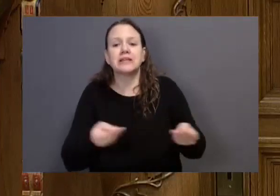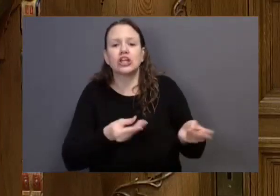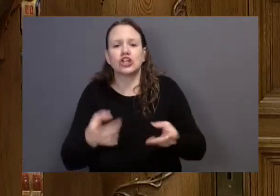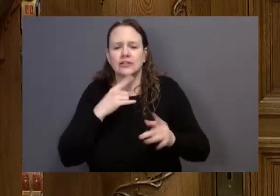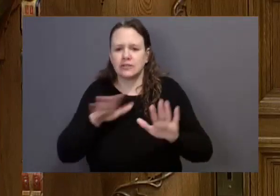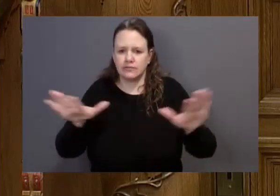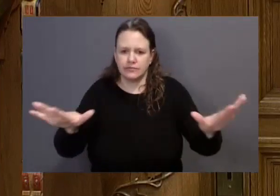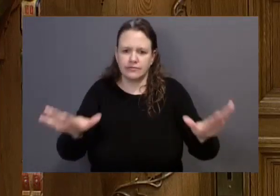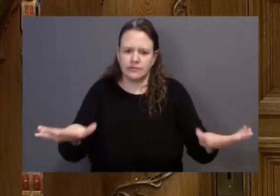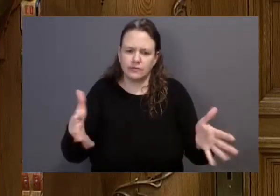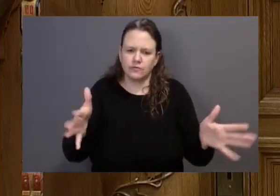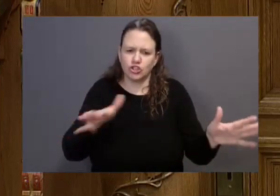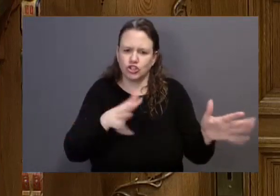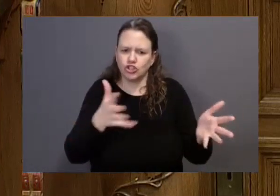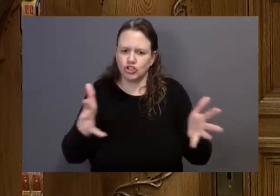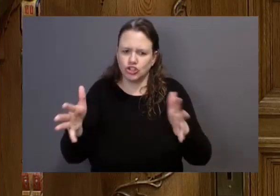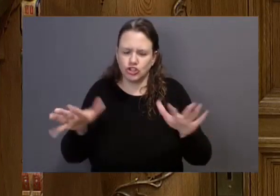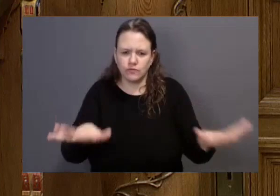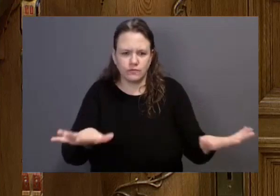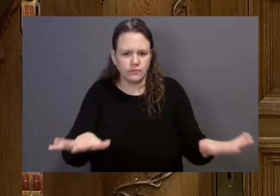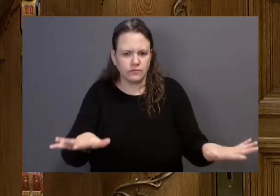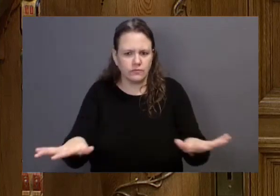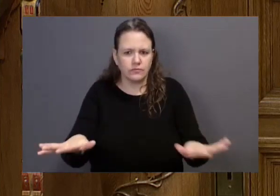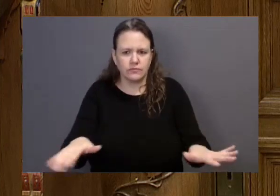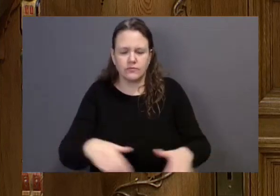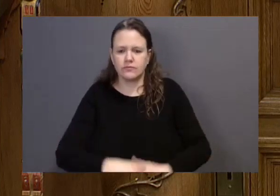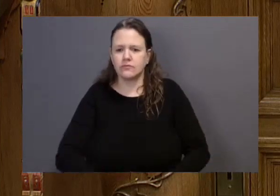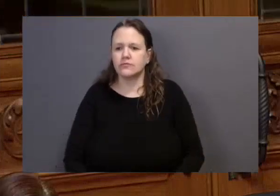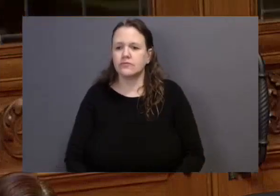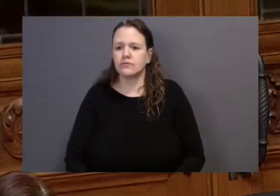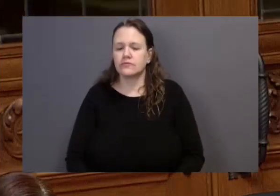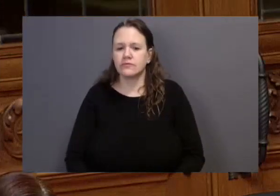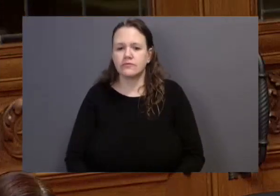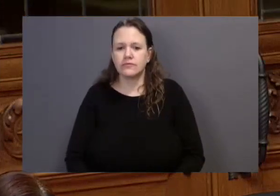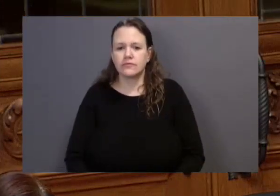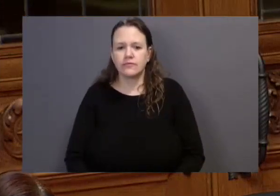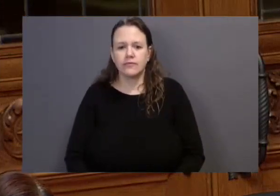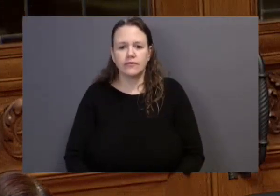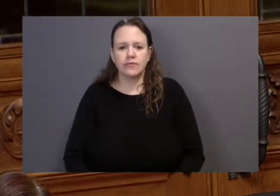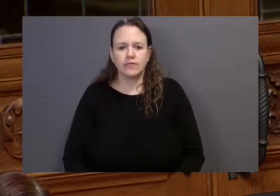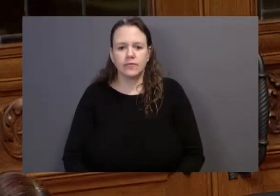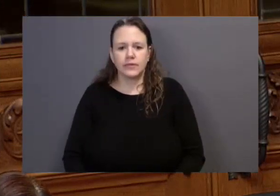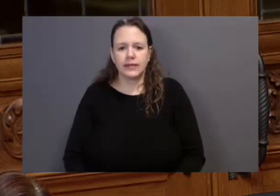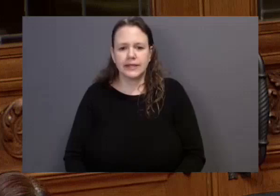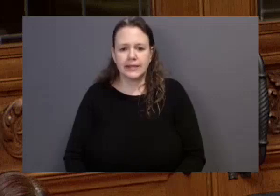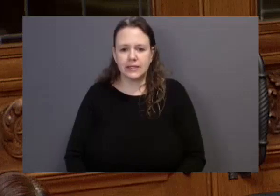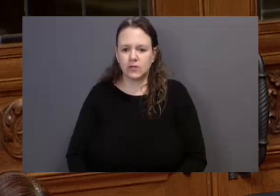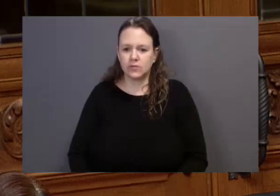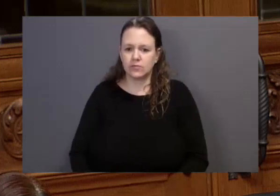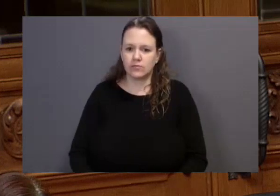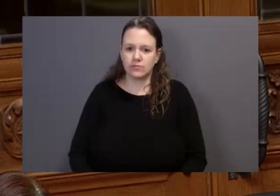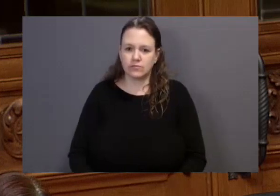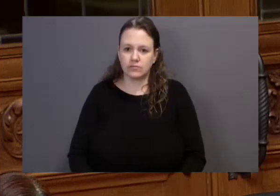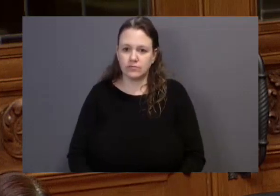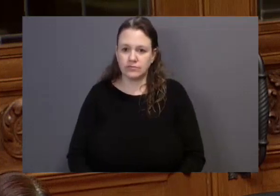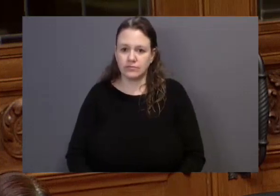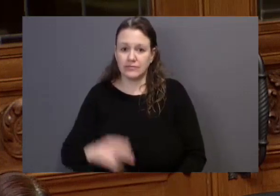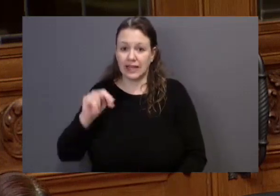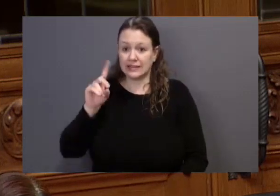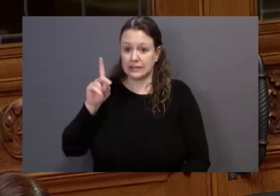House Leader of the Fourth Party. Thank you very much, Mr. Speaker. This NDP government has built a reputation